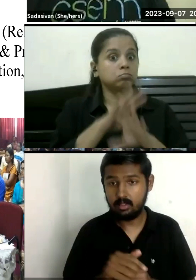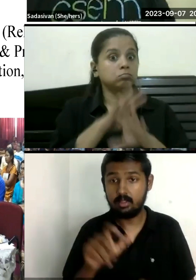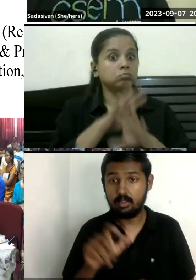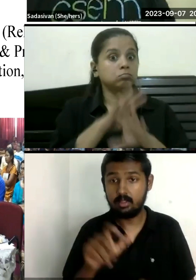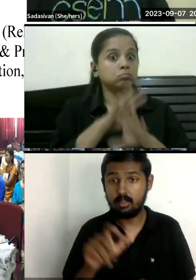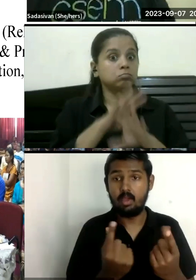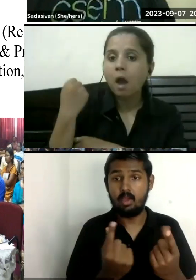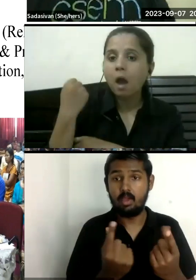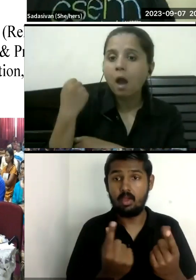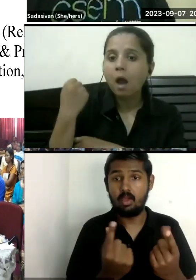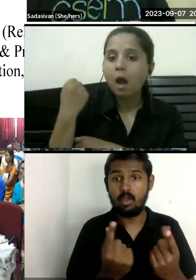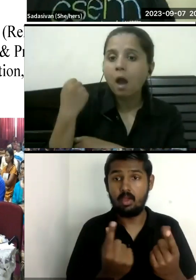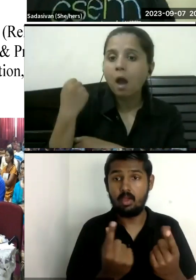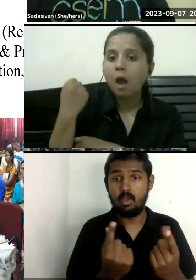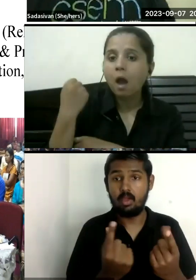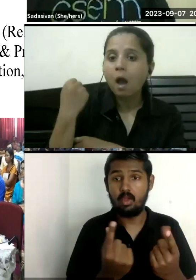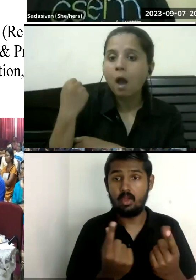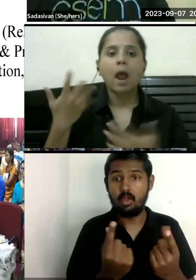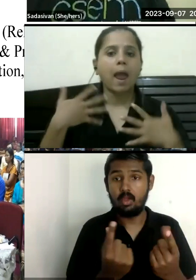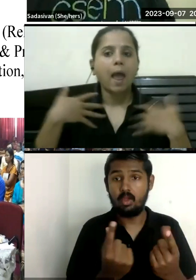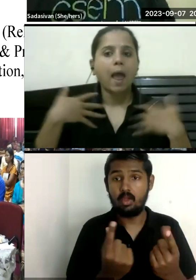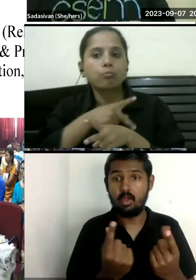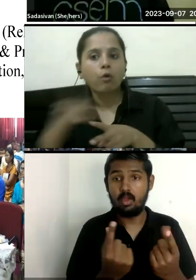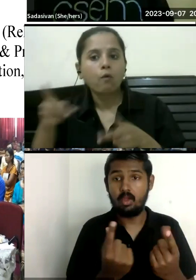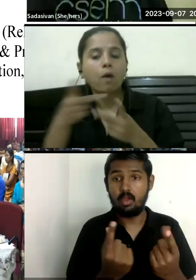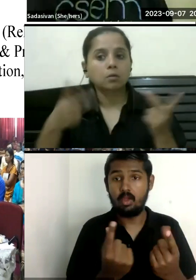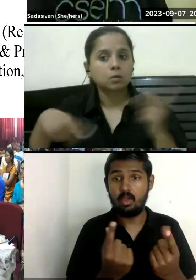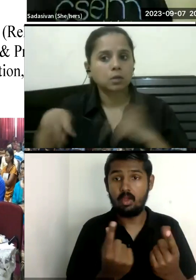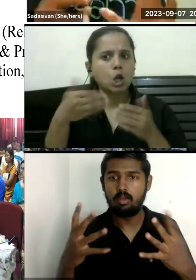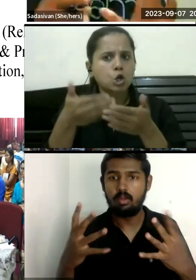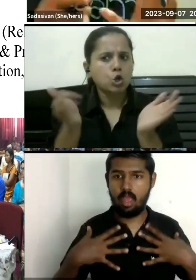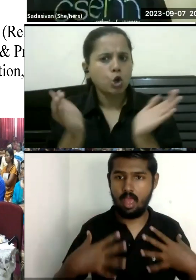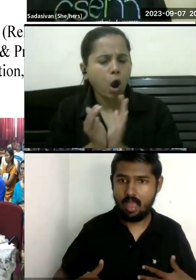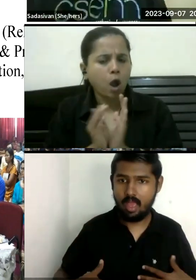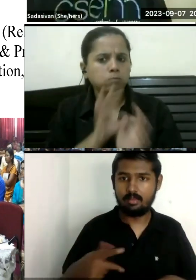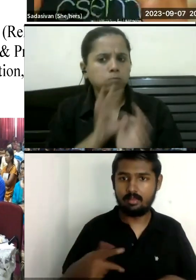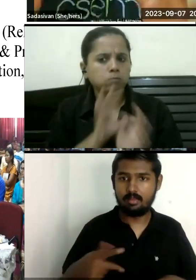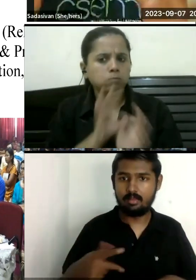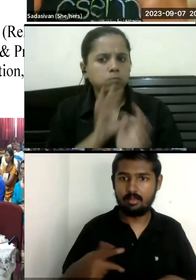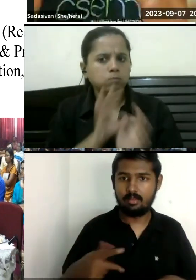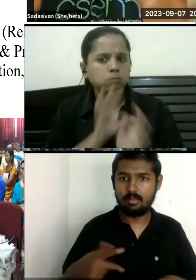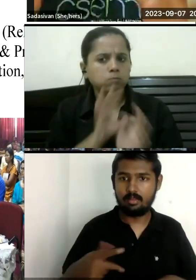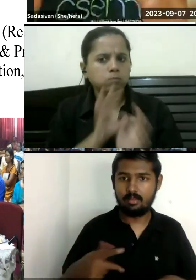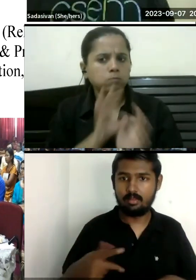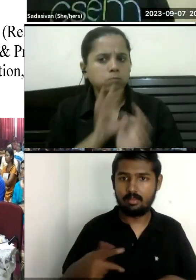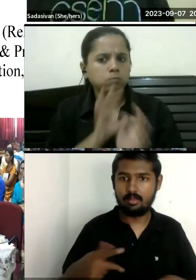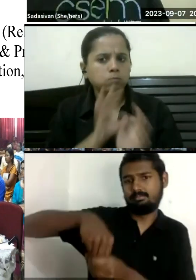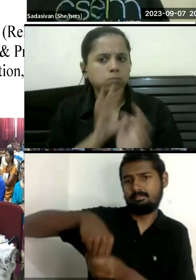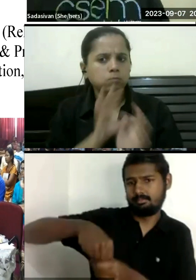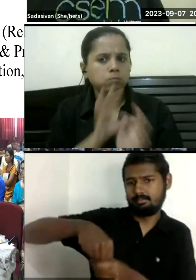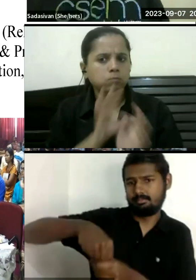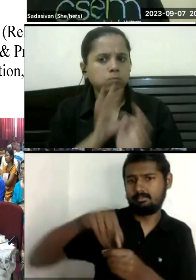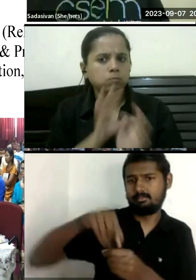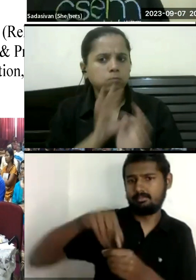professionals, and a lot of community engagement happens around the mental and emotional well-being also, starting